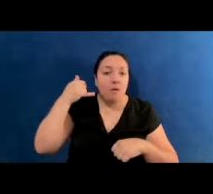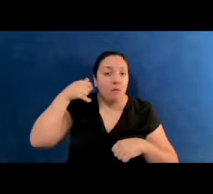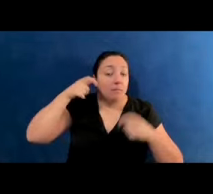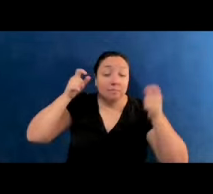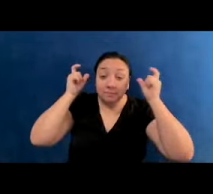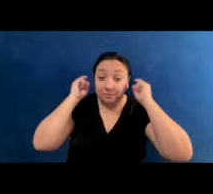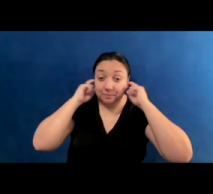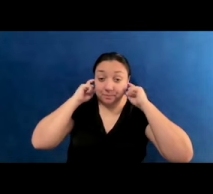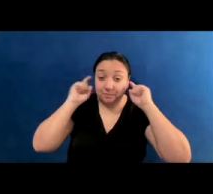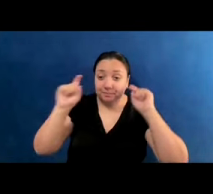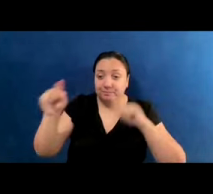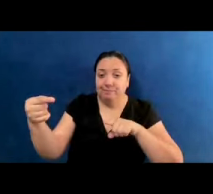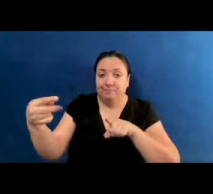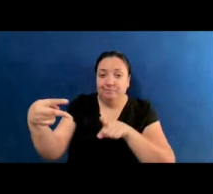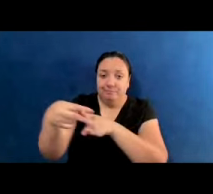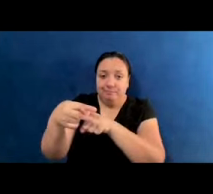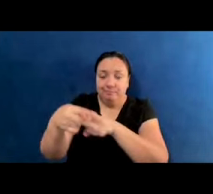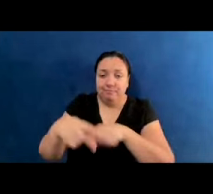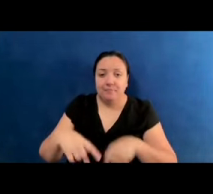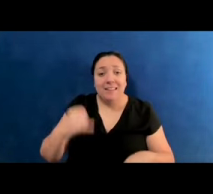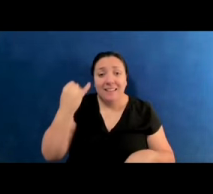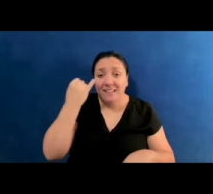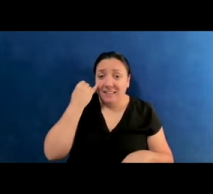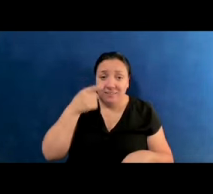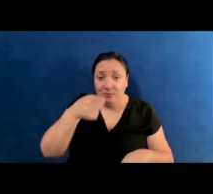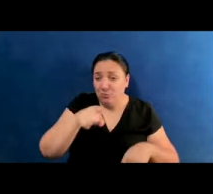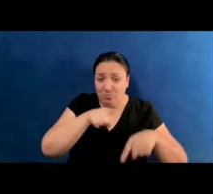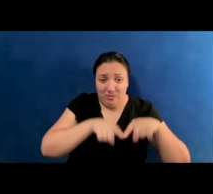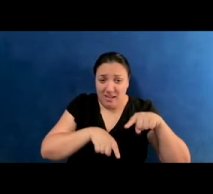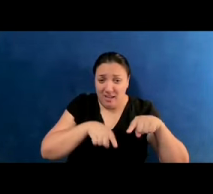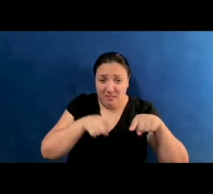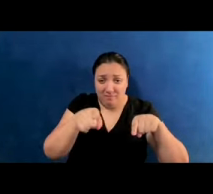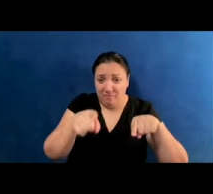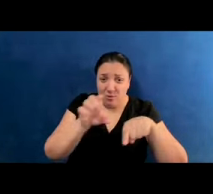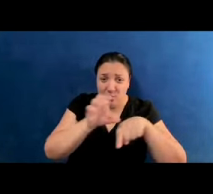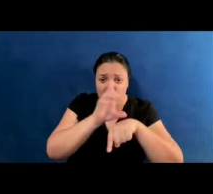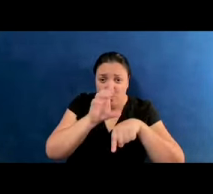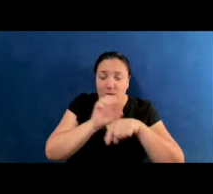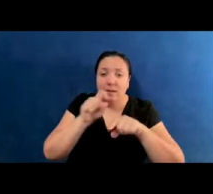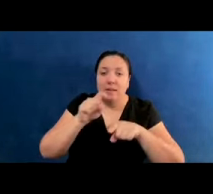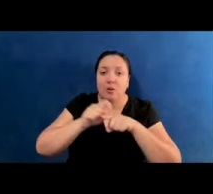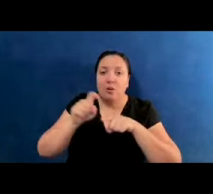you prefer to listen by phone, please dial